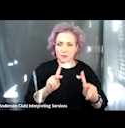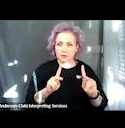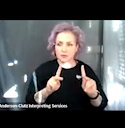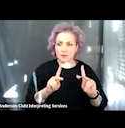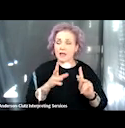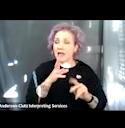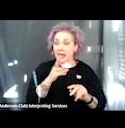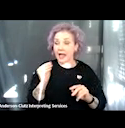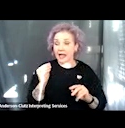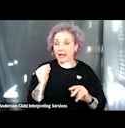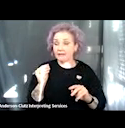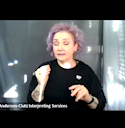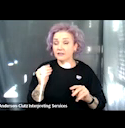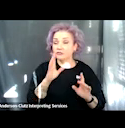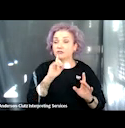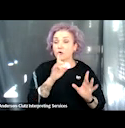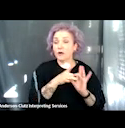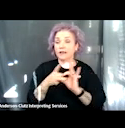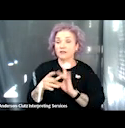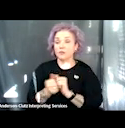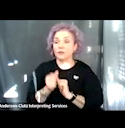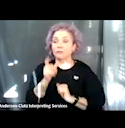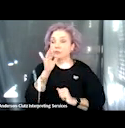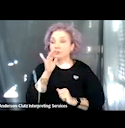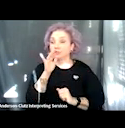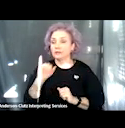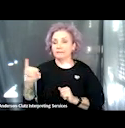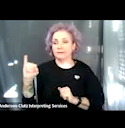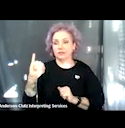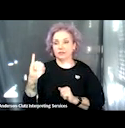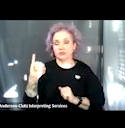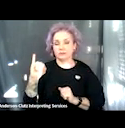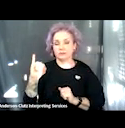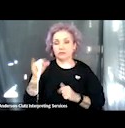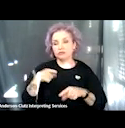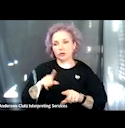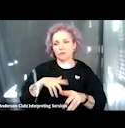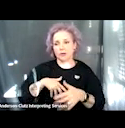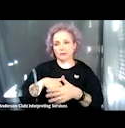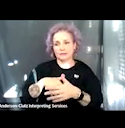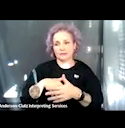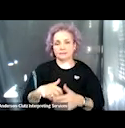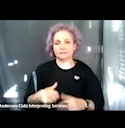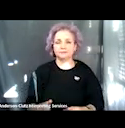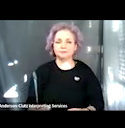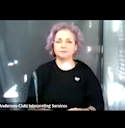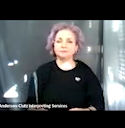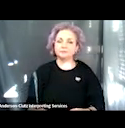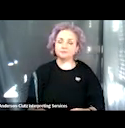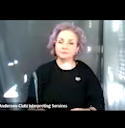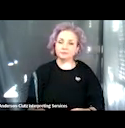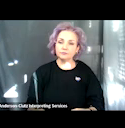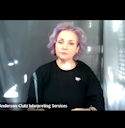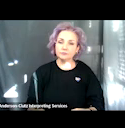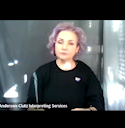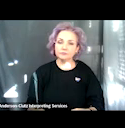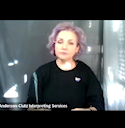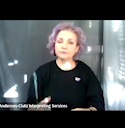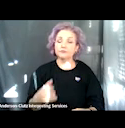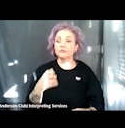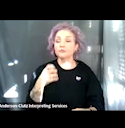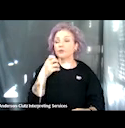this first part of my talk, I'm going to take you through the story of the epidemiological evidence that linked maternal infection